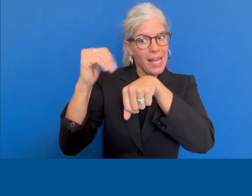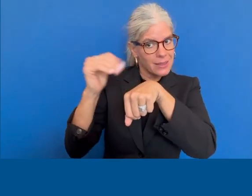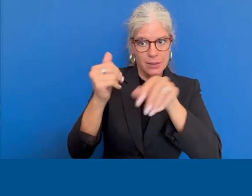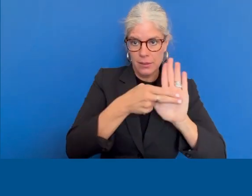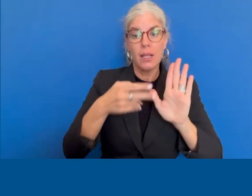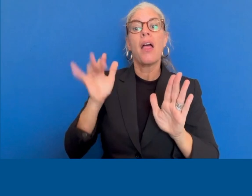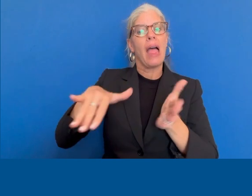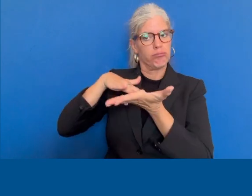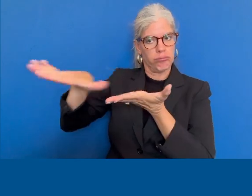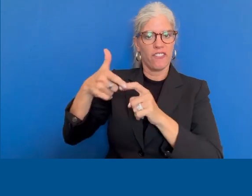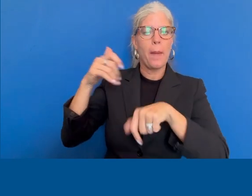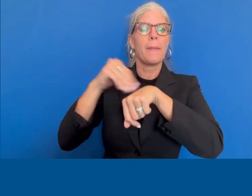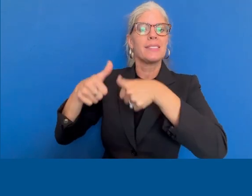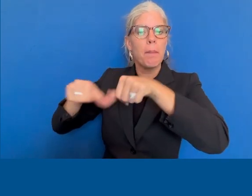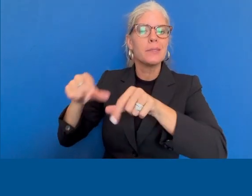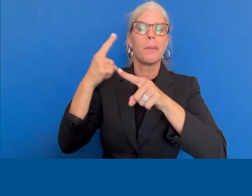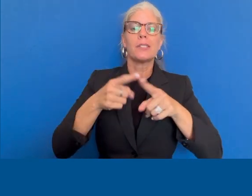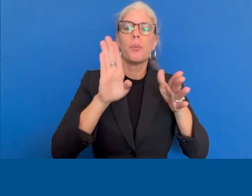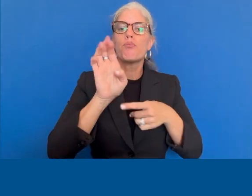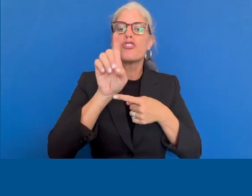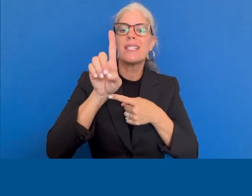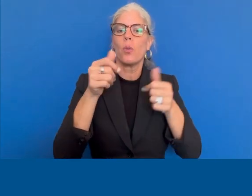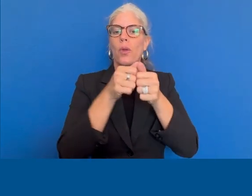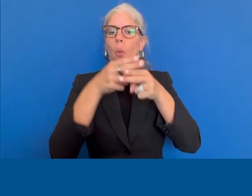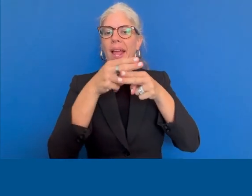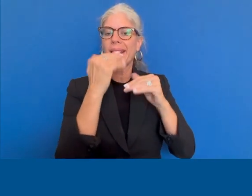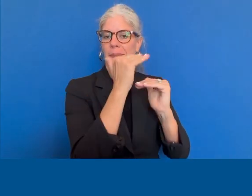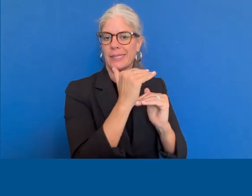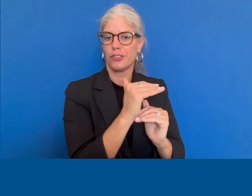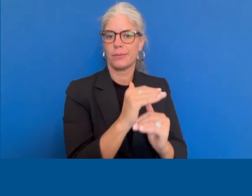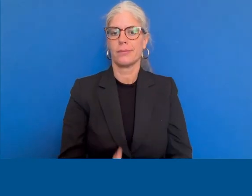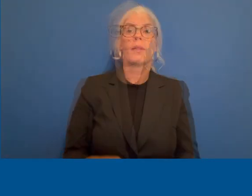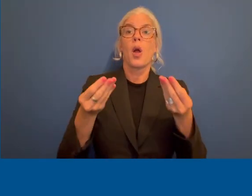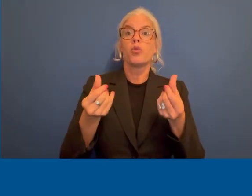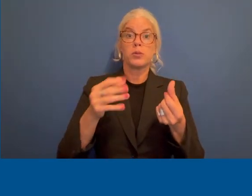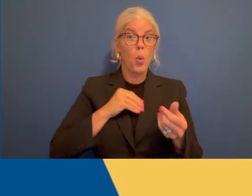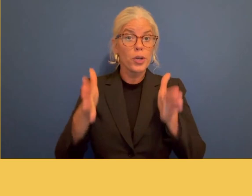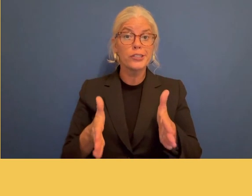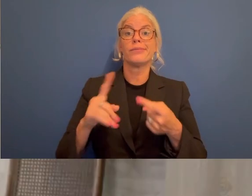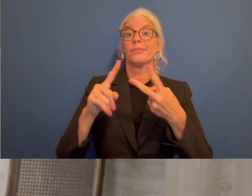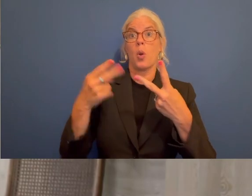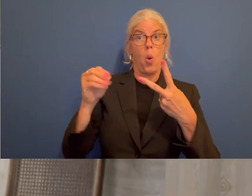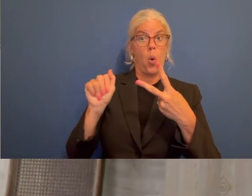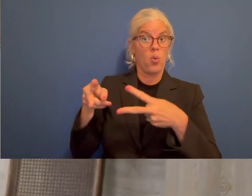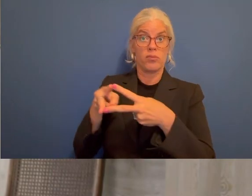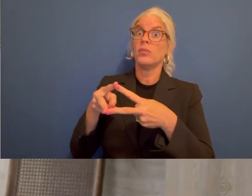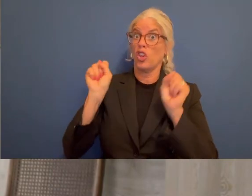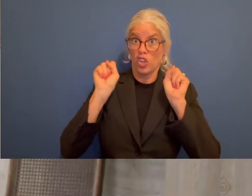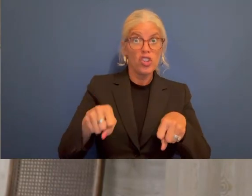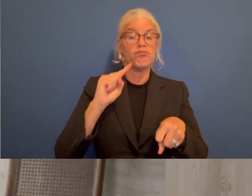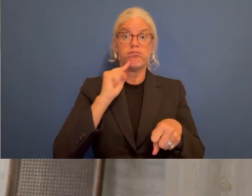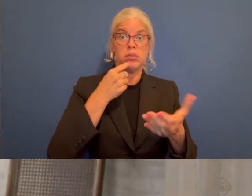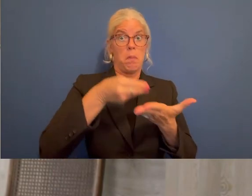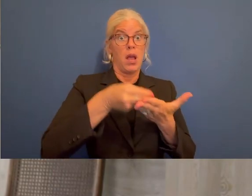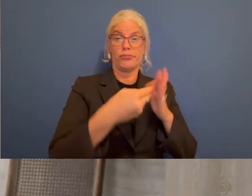aren't considered pets and are exempt from pet deposits and breed weight limitations. Property owners and homeowners associations could